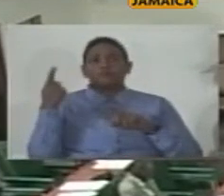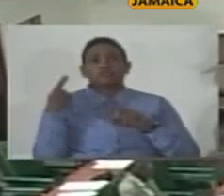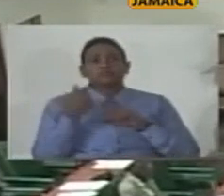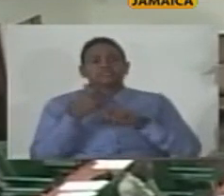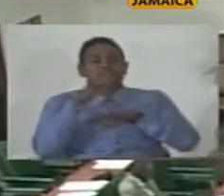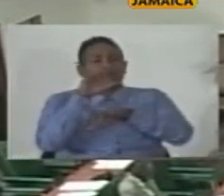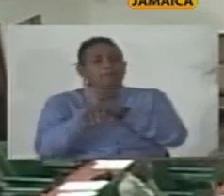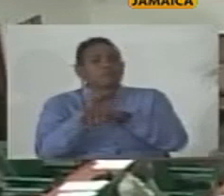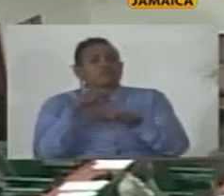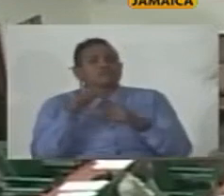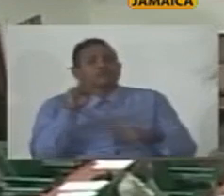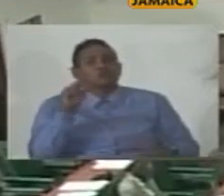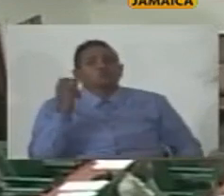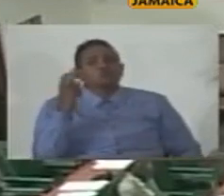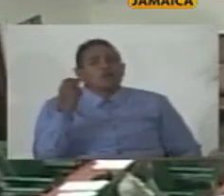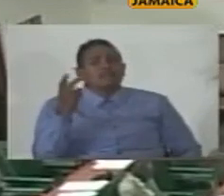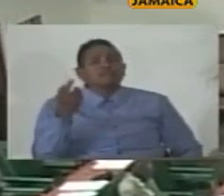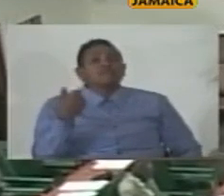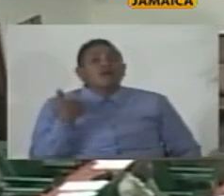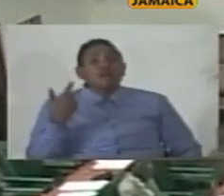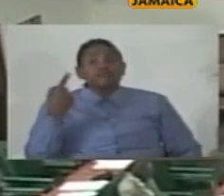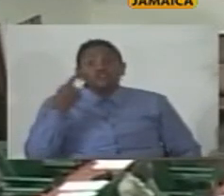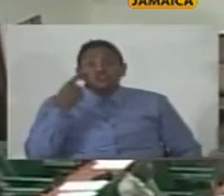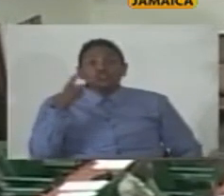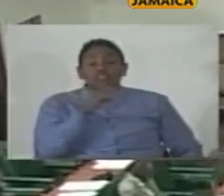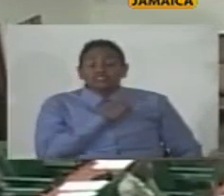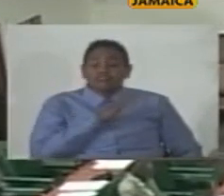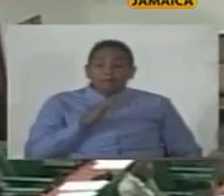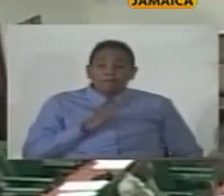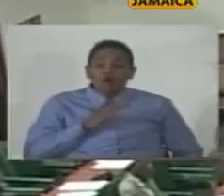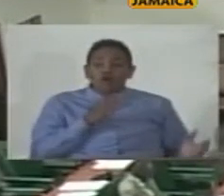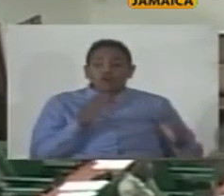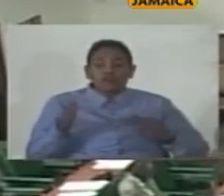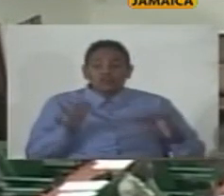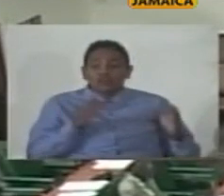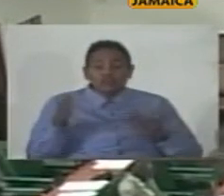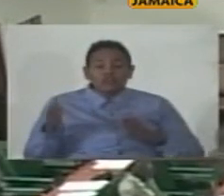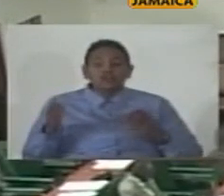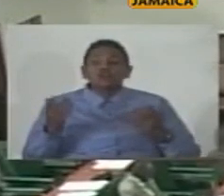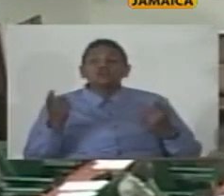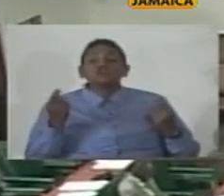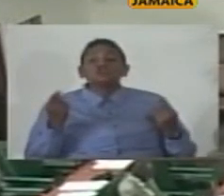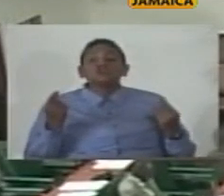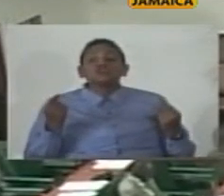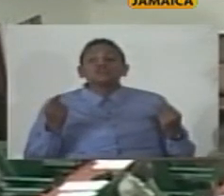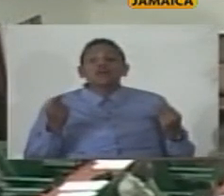2012, have successive boards conducted